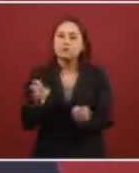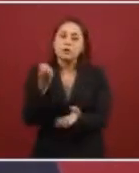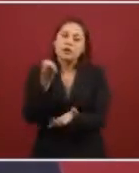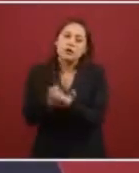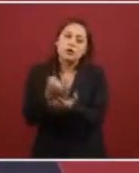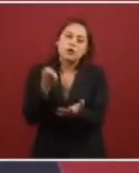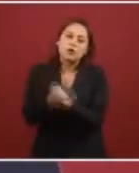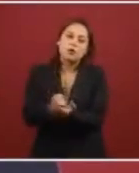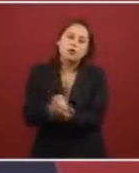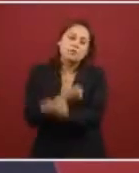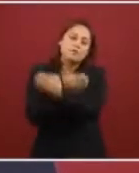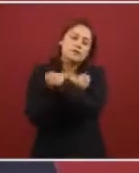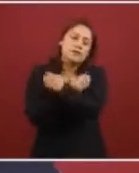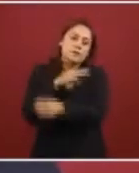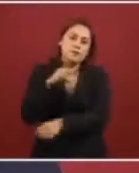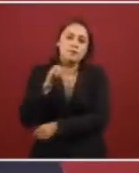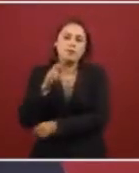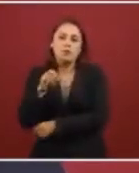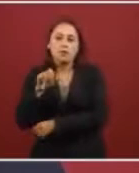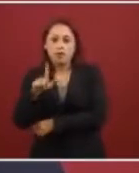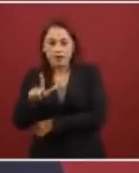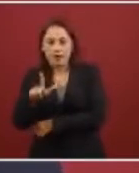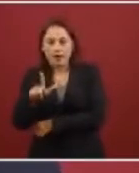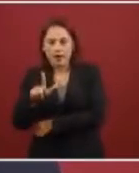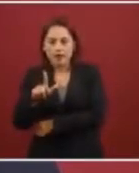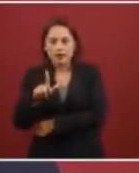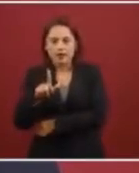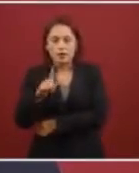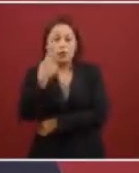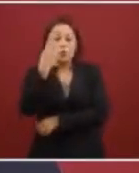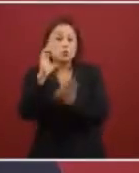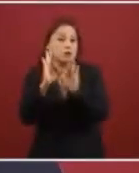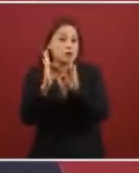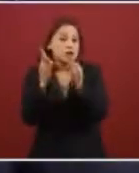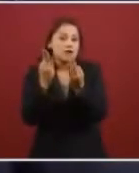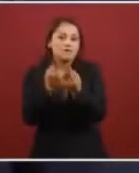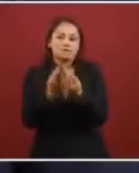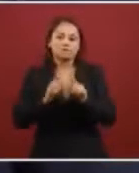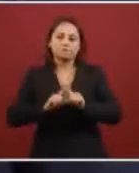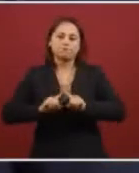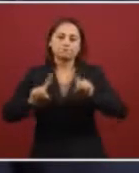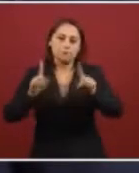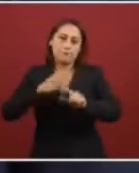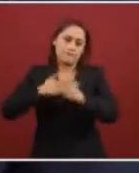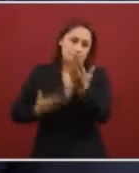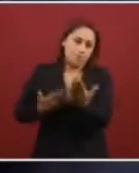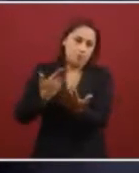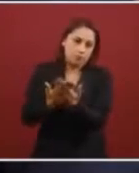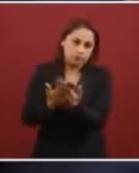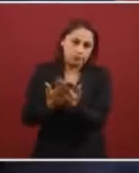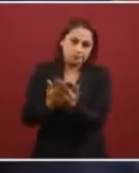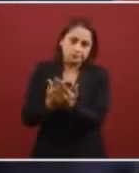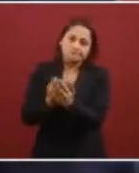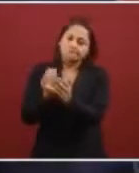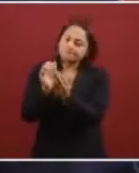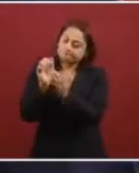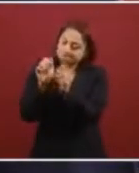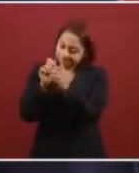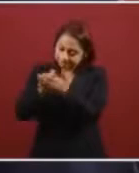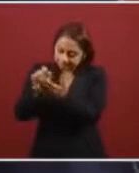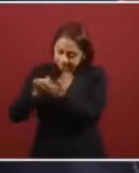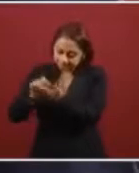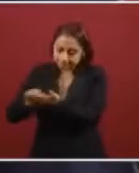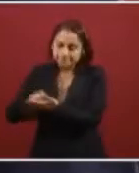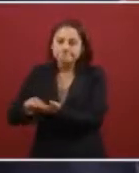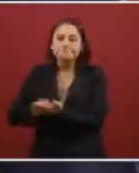economy modelo alternativo que es lo that que is an alternative propongo. Model which is what I'm proposing y voy a demostrar and que I will es demonstrate